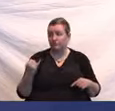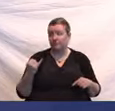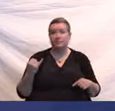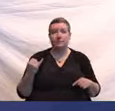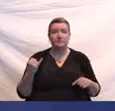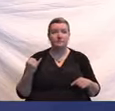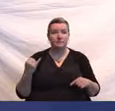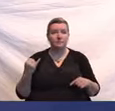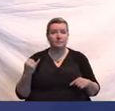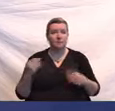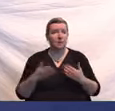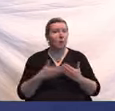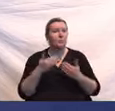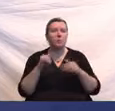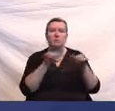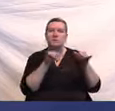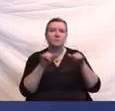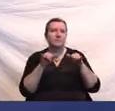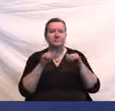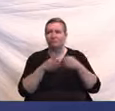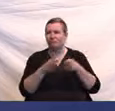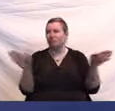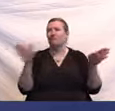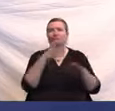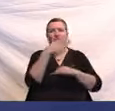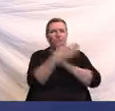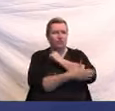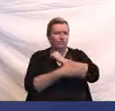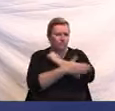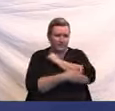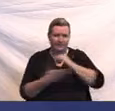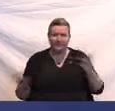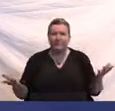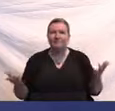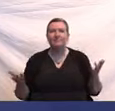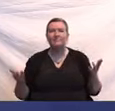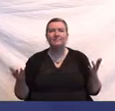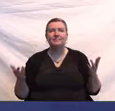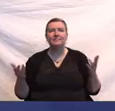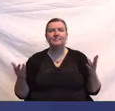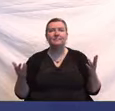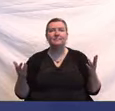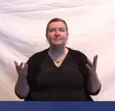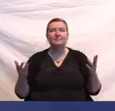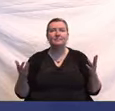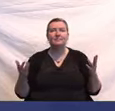extremely similar to what we're seeing nationally, that if you take a look at the